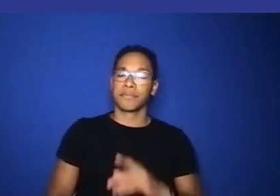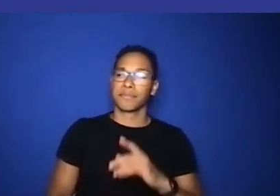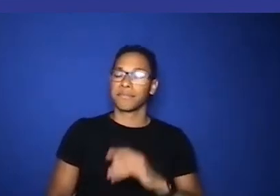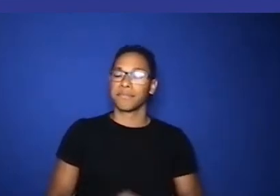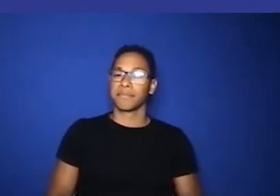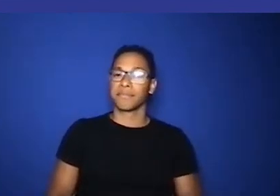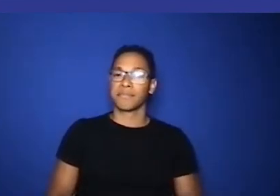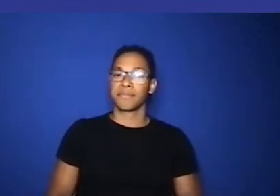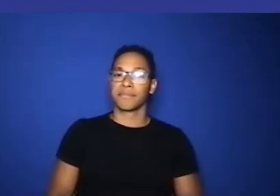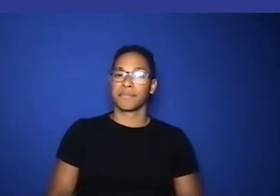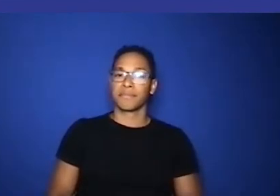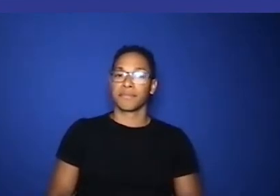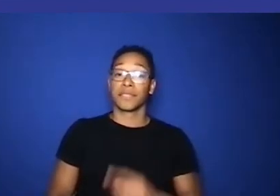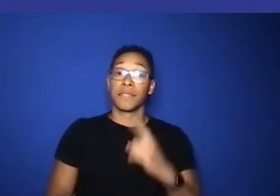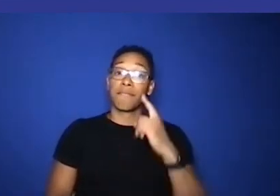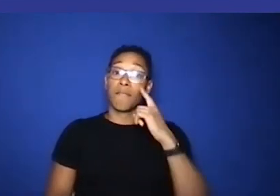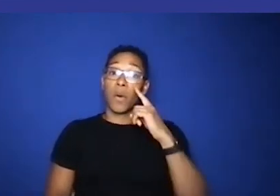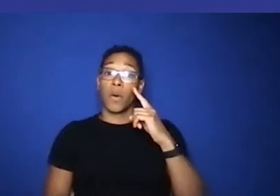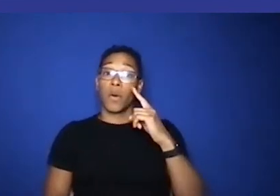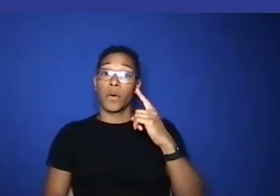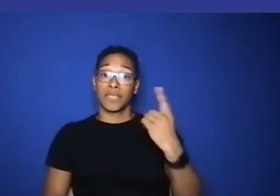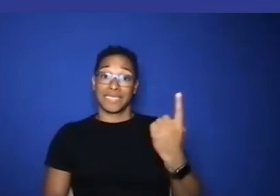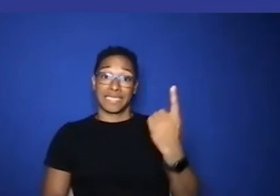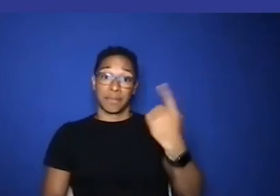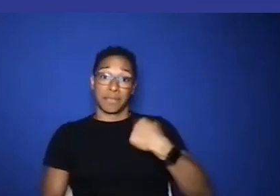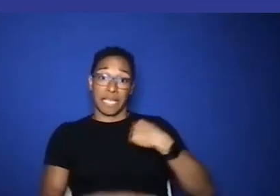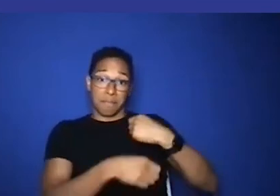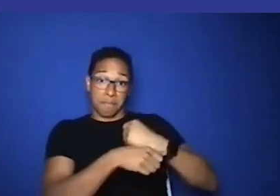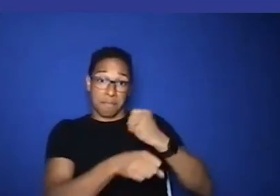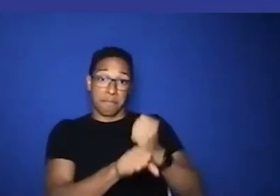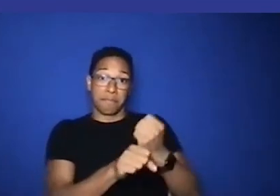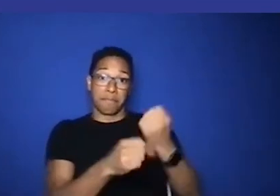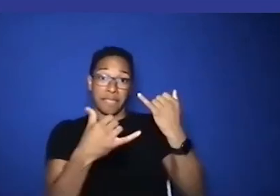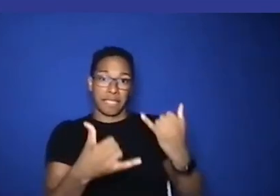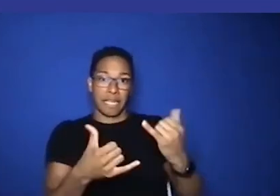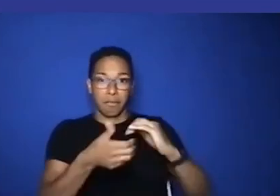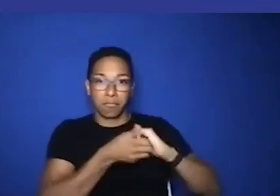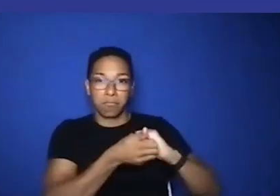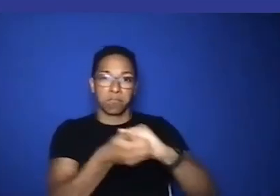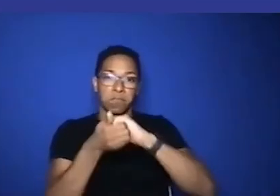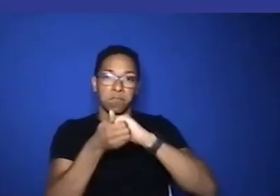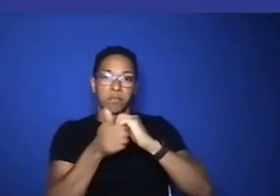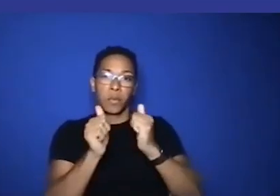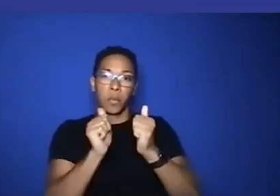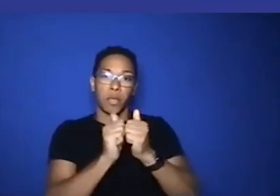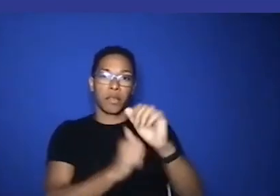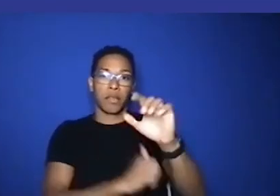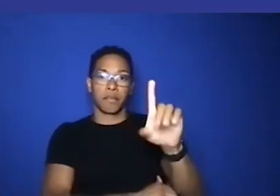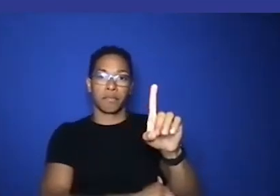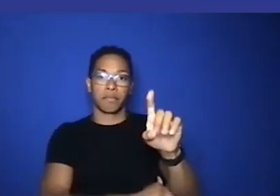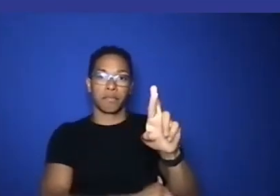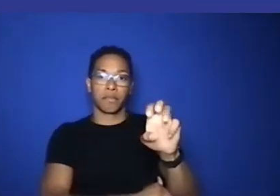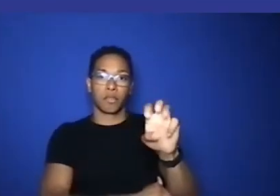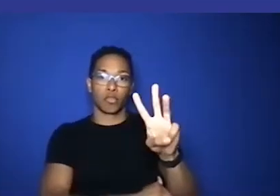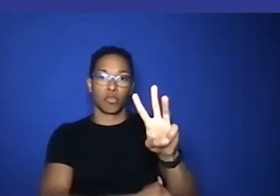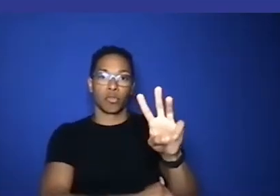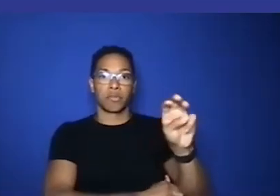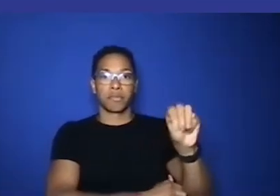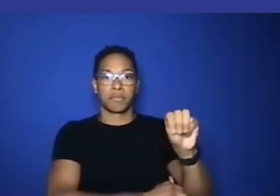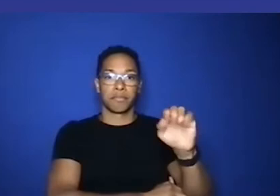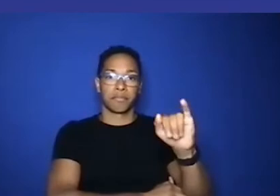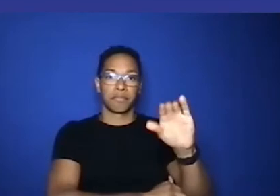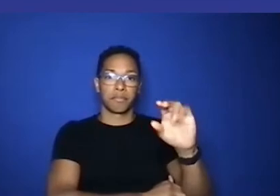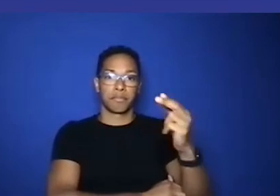For something I'm making now, I'm in collaboration with Drew Michael, who's a Yupik and